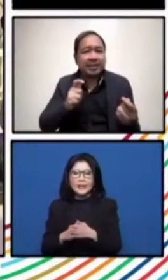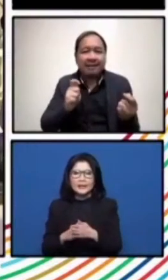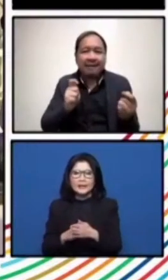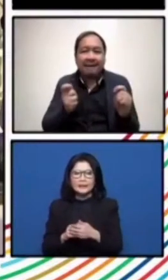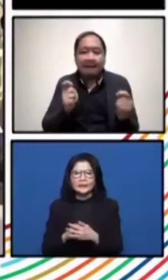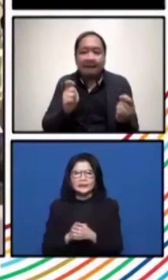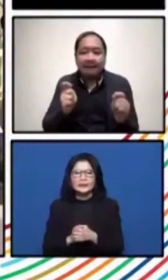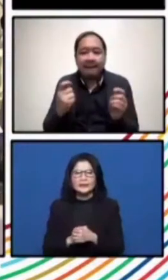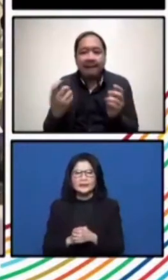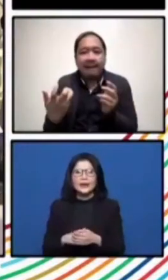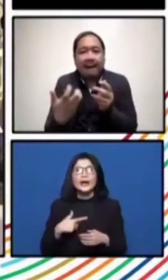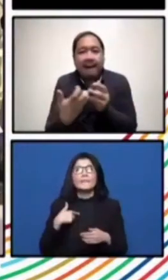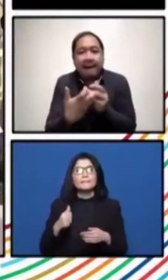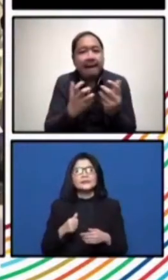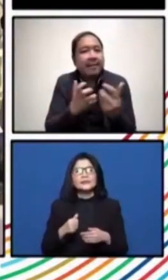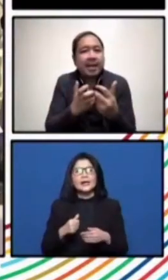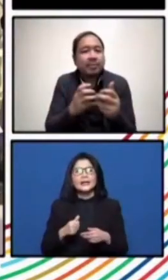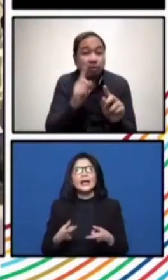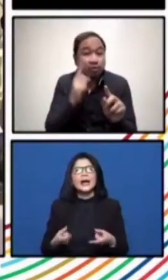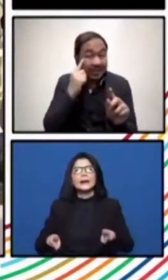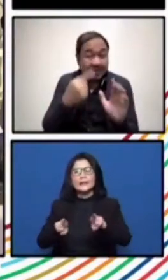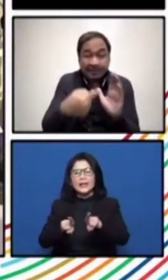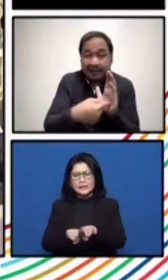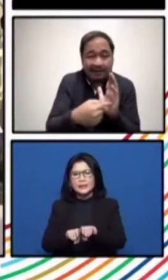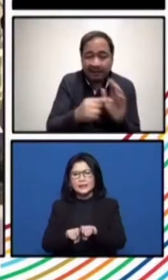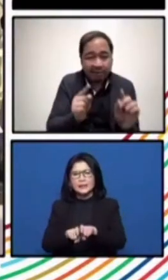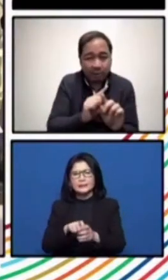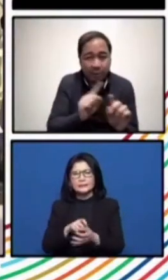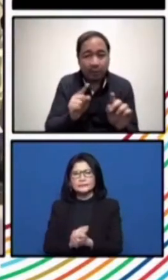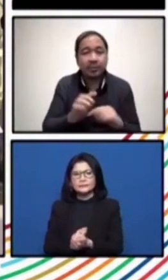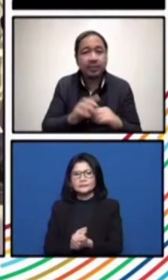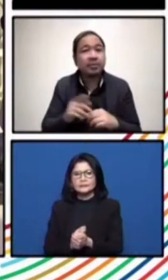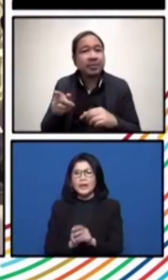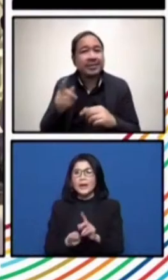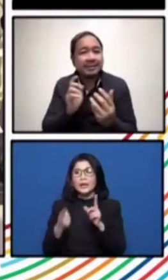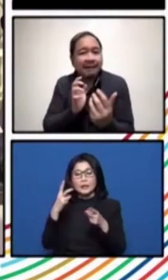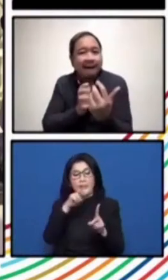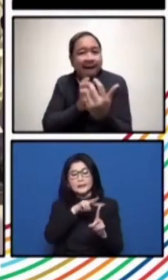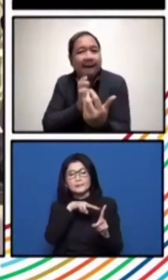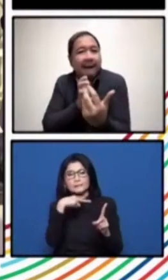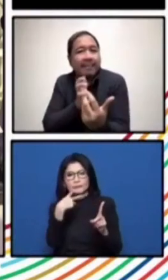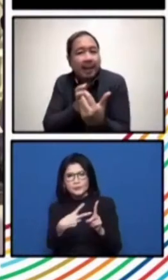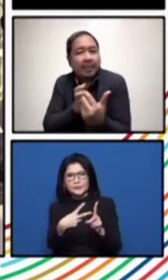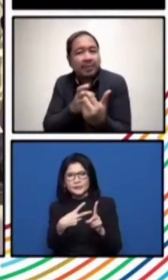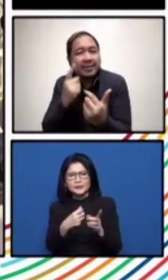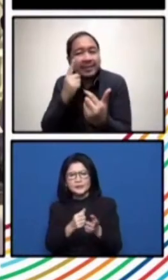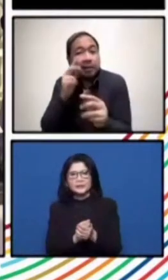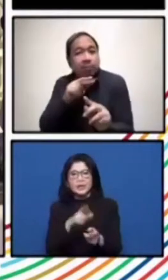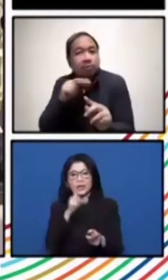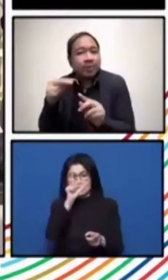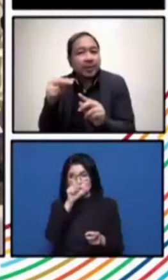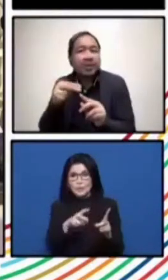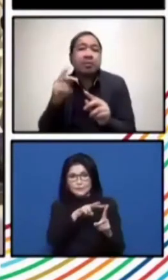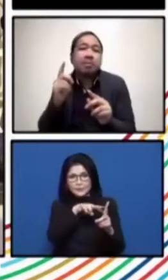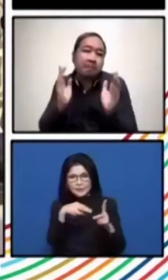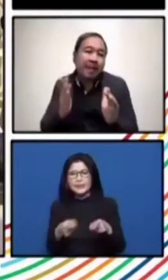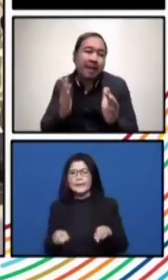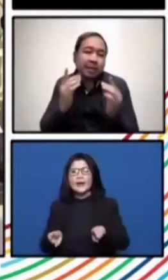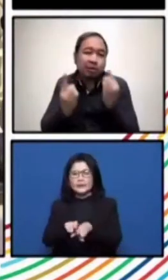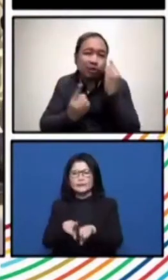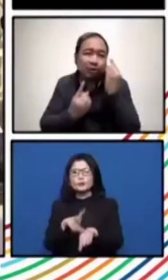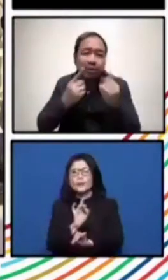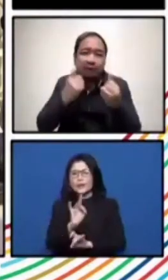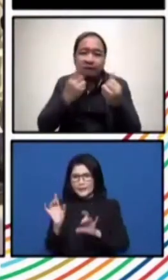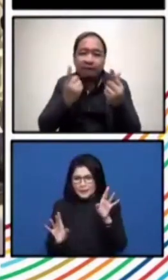and what do I mean by that when you look at an issue from an Adaptive perspective you need to look at a few different things one is we need to be